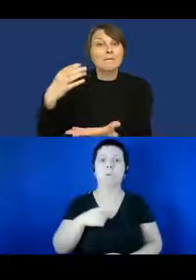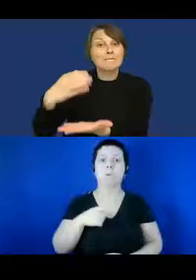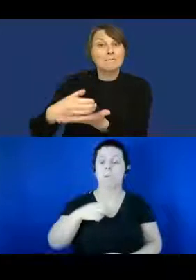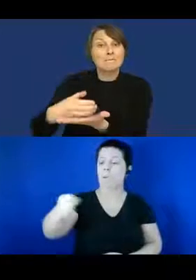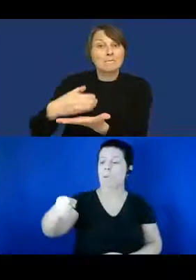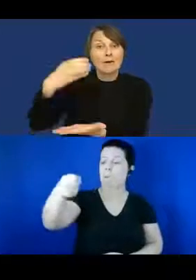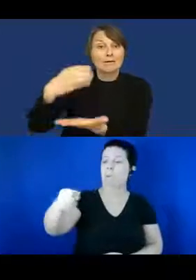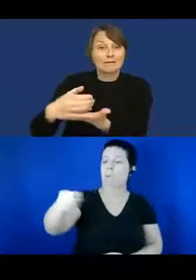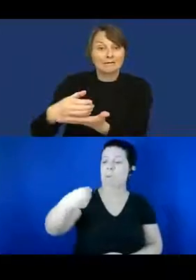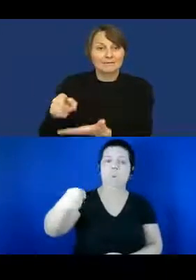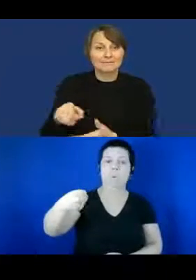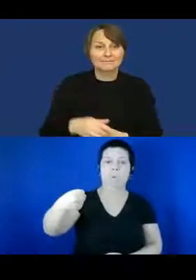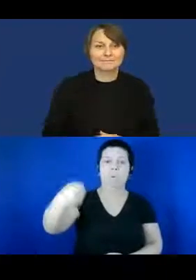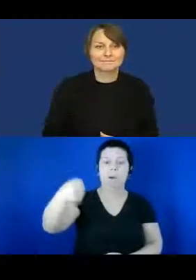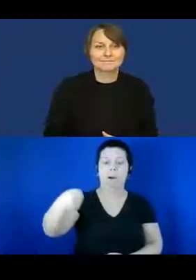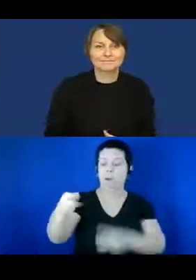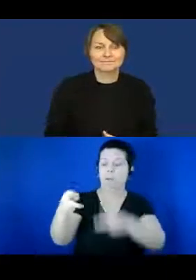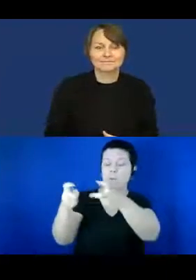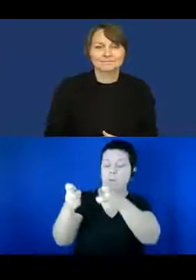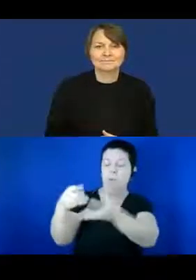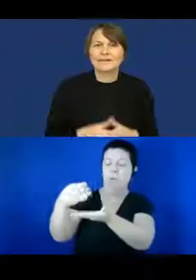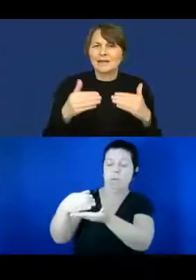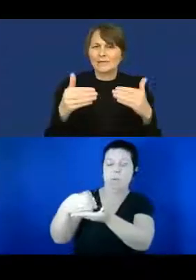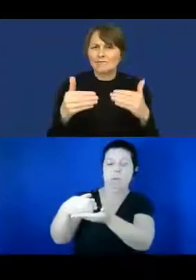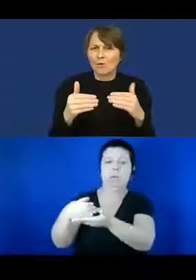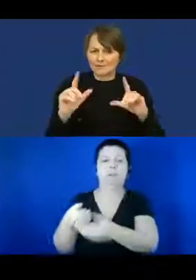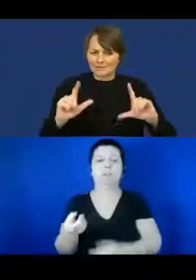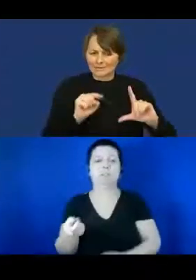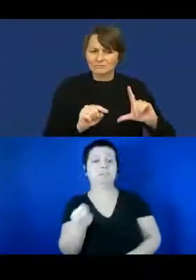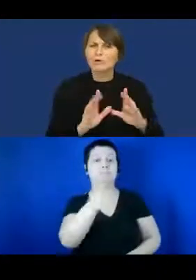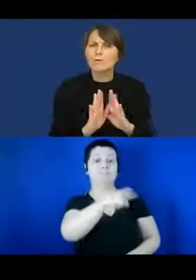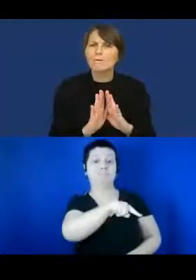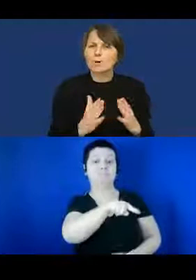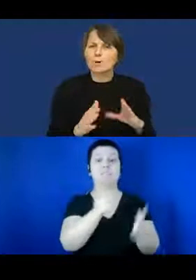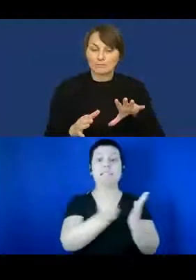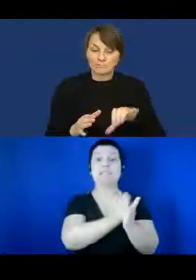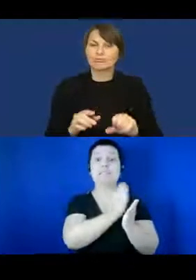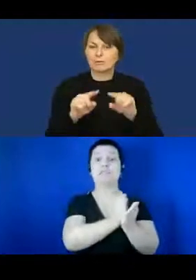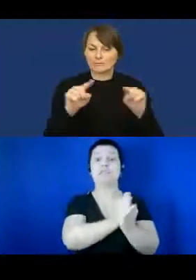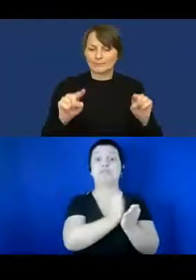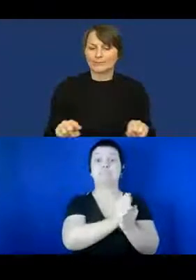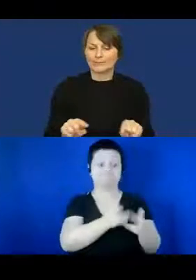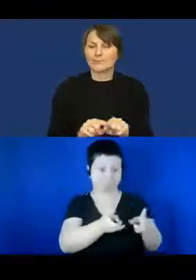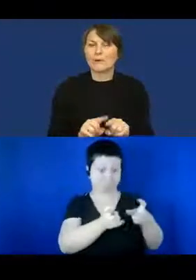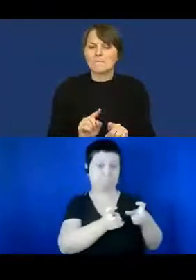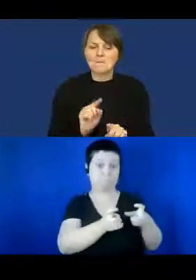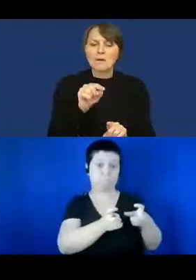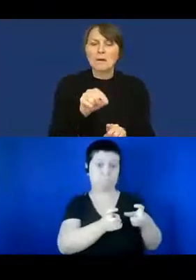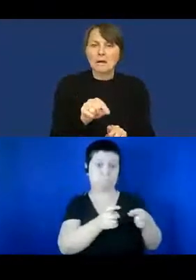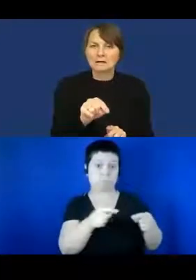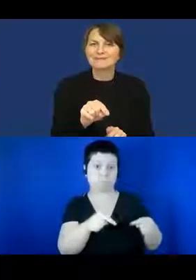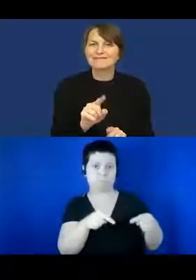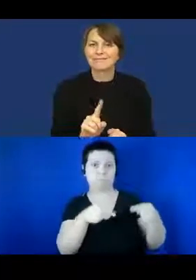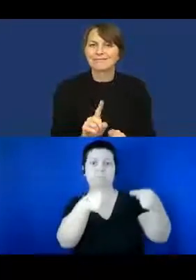recognized. Towards the front of the image, a book has been recognized. And just behind the book, over towards the top left